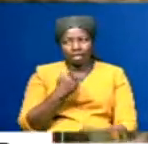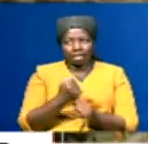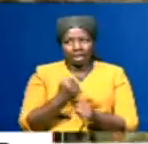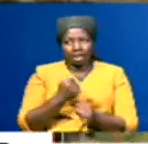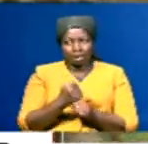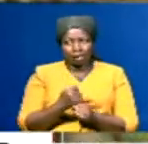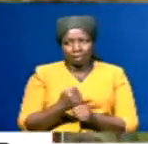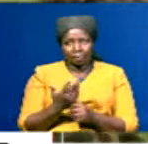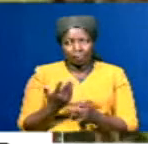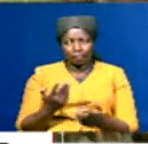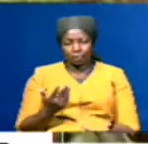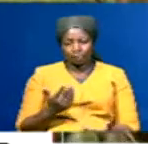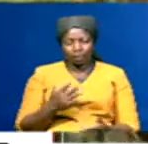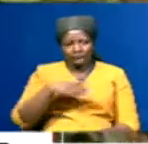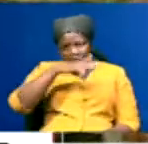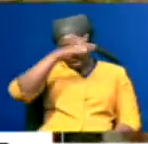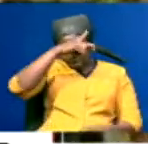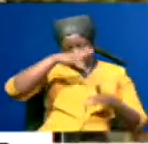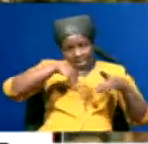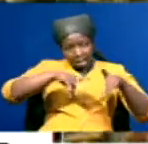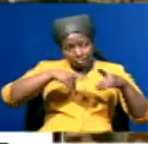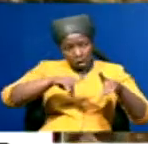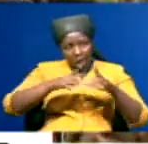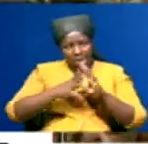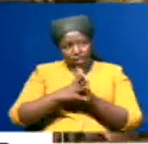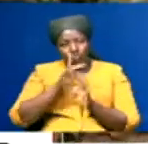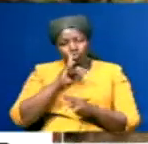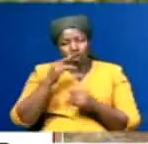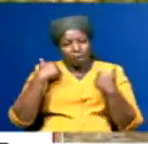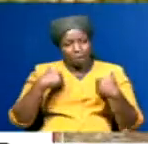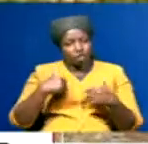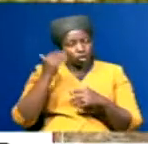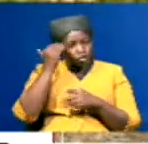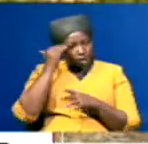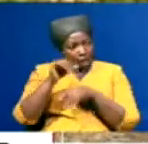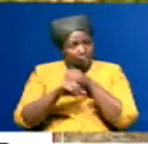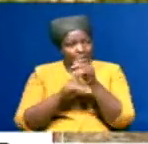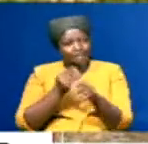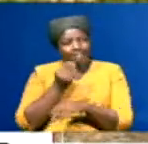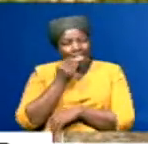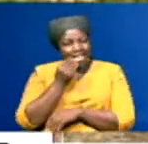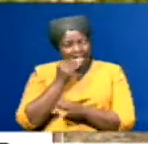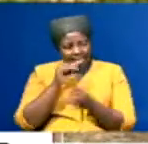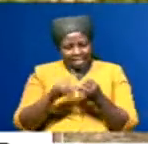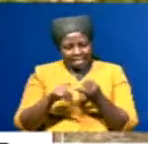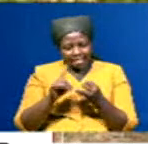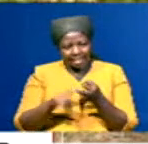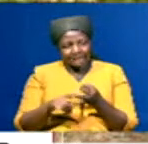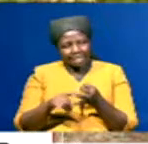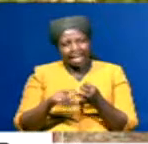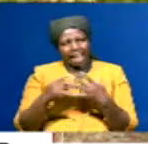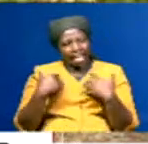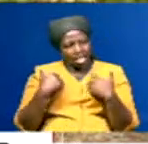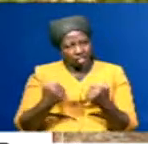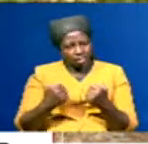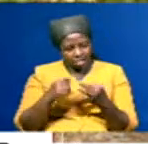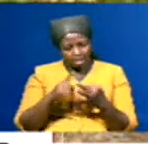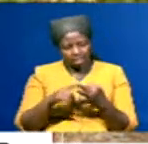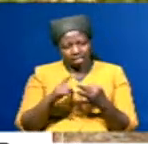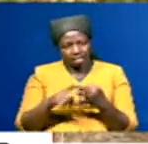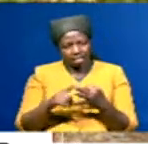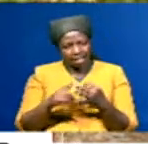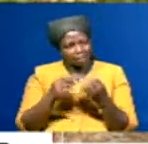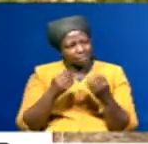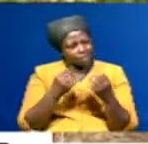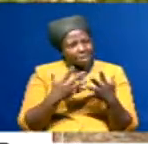I did a nutrition diploma. So I know about feeding. I know about health. I know about so many